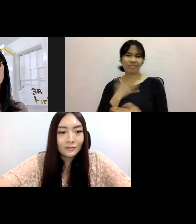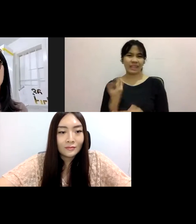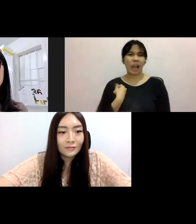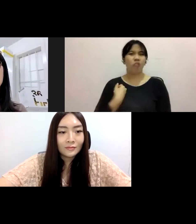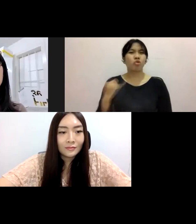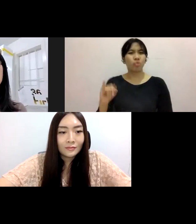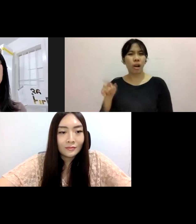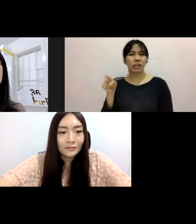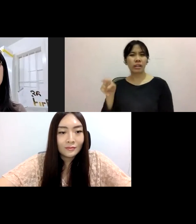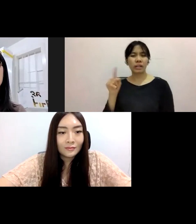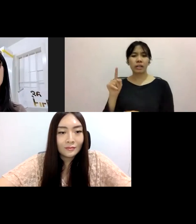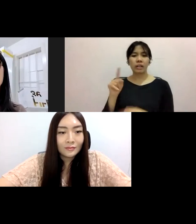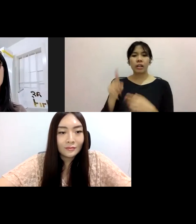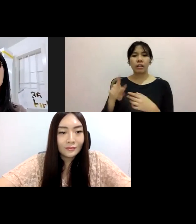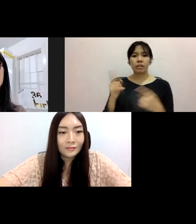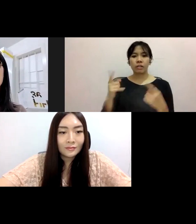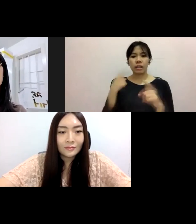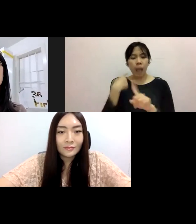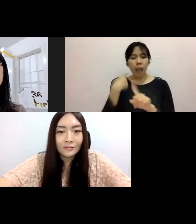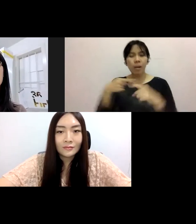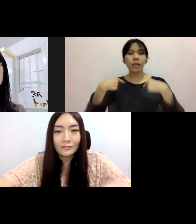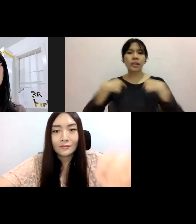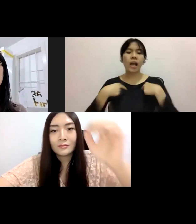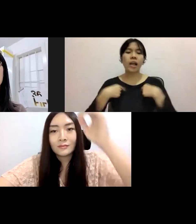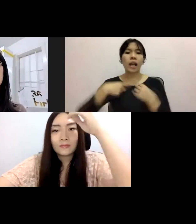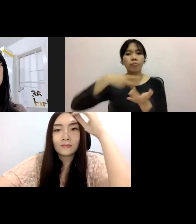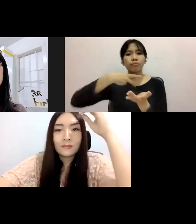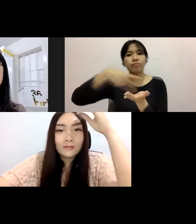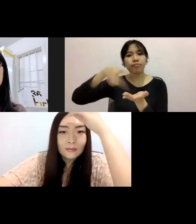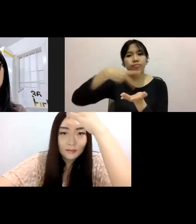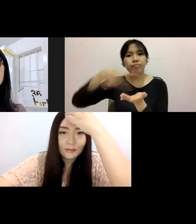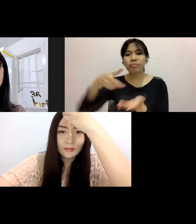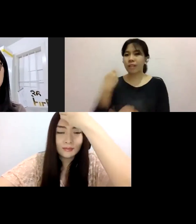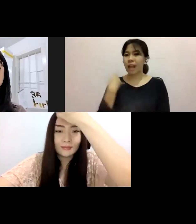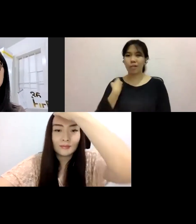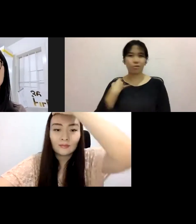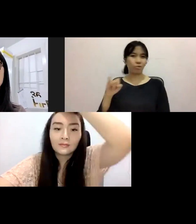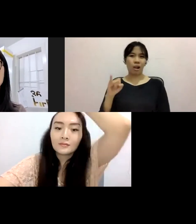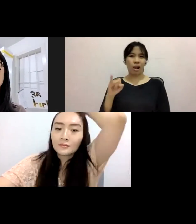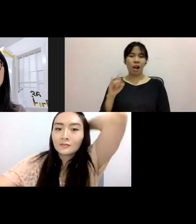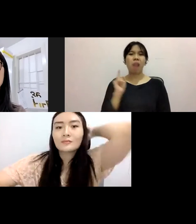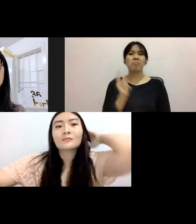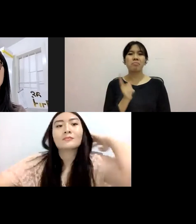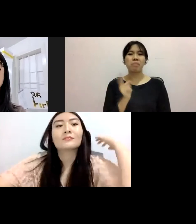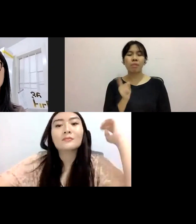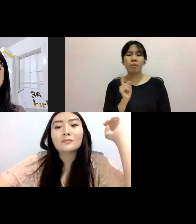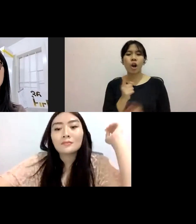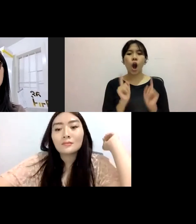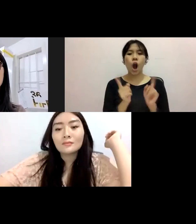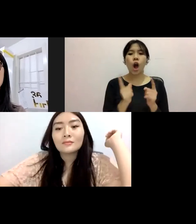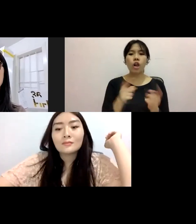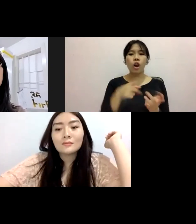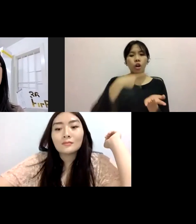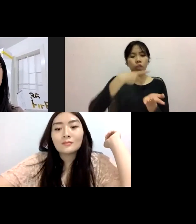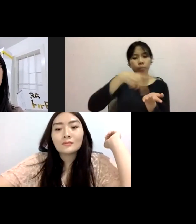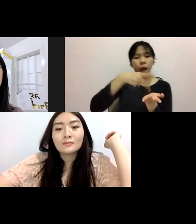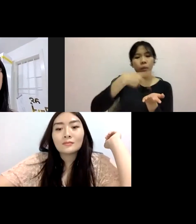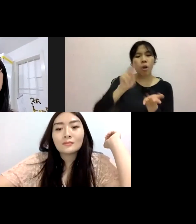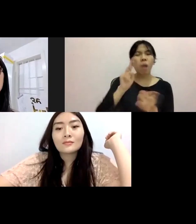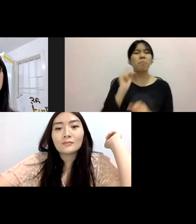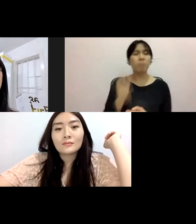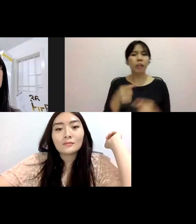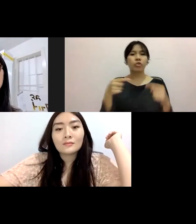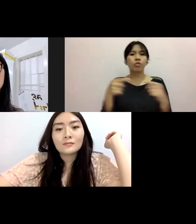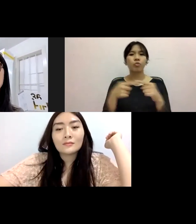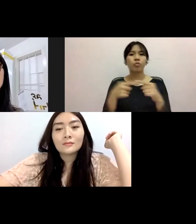always strongly connected with men, you know, and I don't like that. I don't like the football thing, and I grew